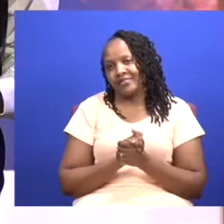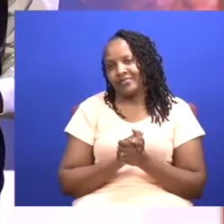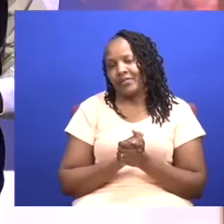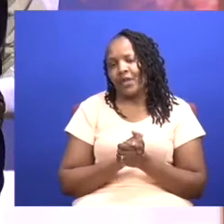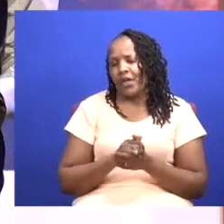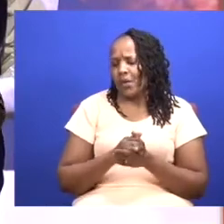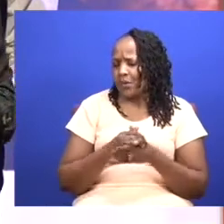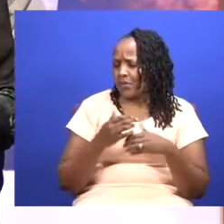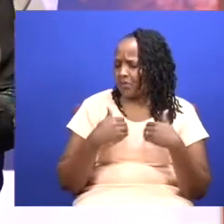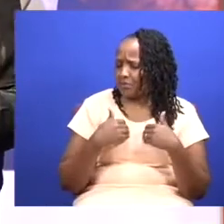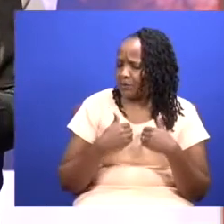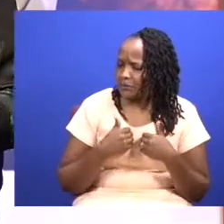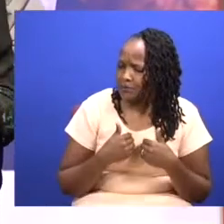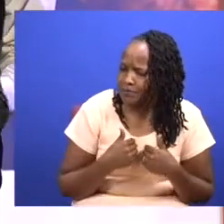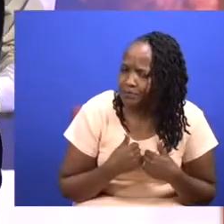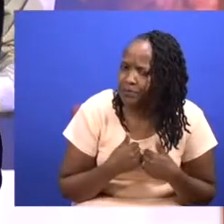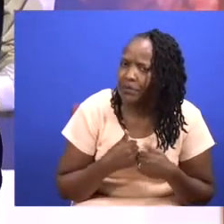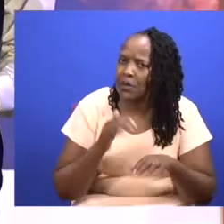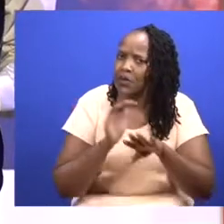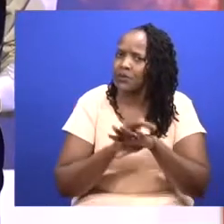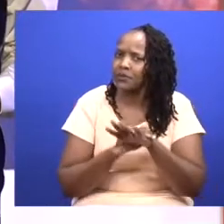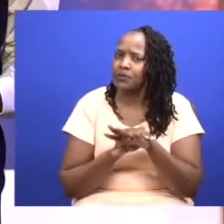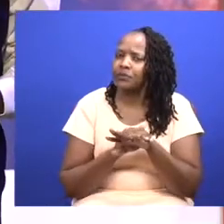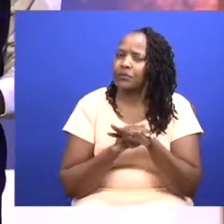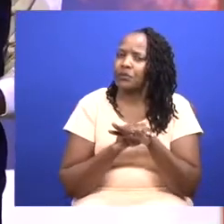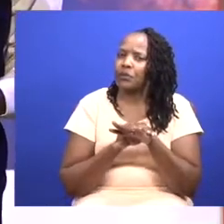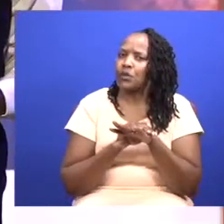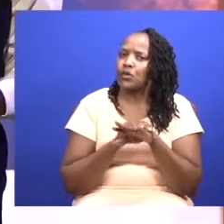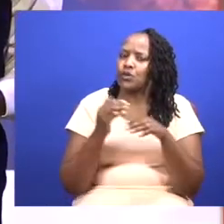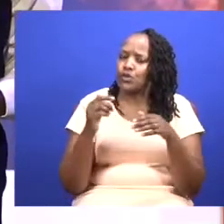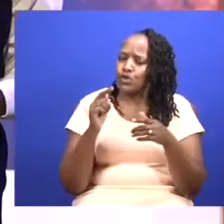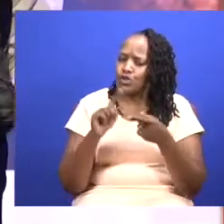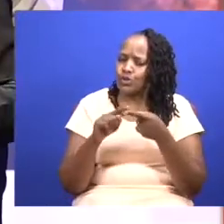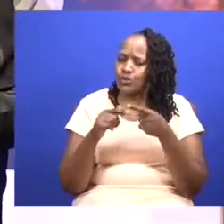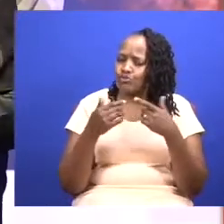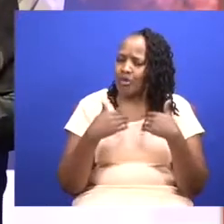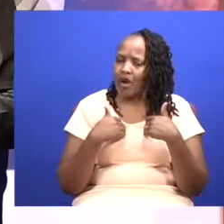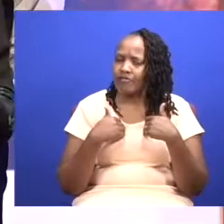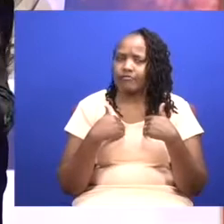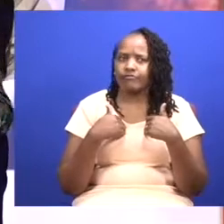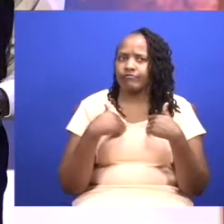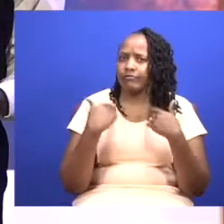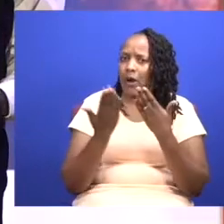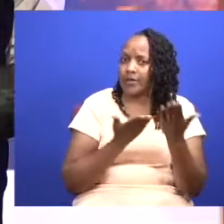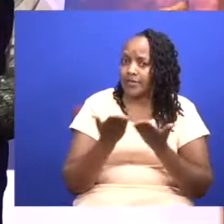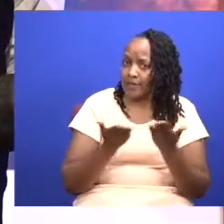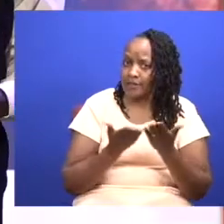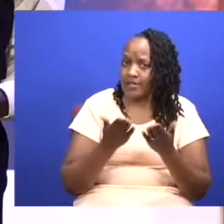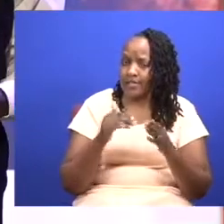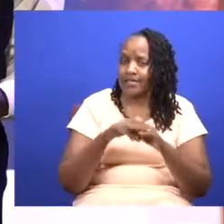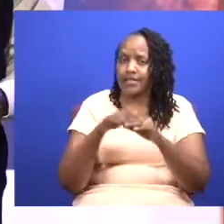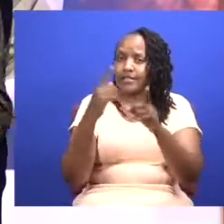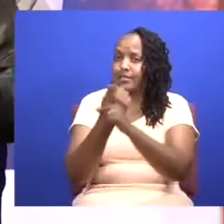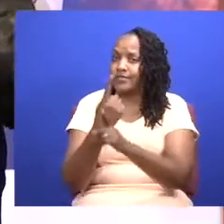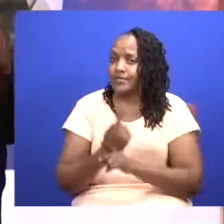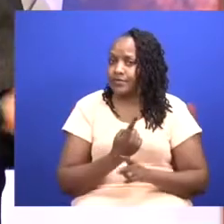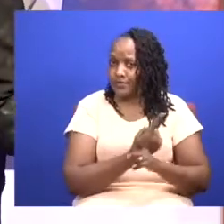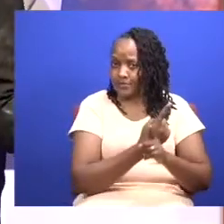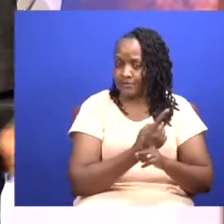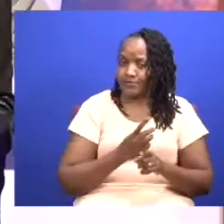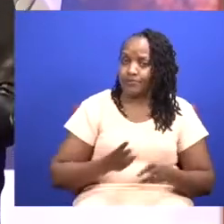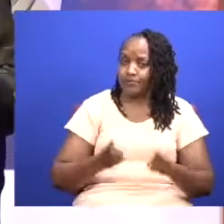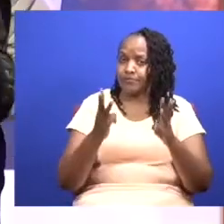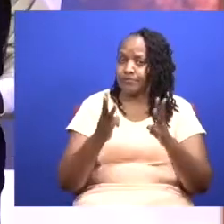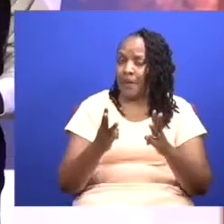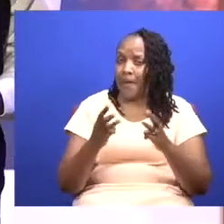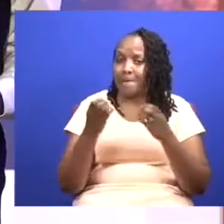is Yahweh and He deserves all of our worship. We have been privileged during this season of the pandemic to conduct